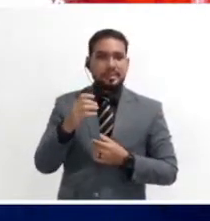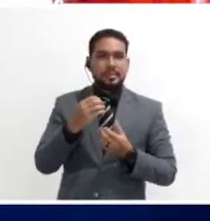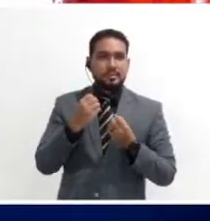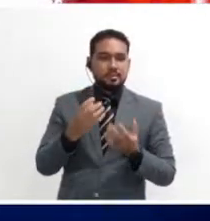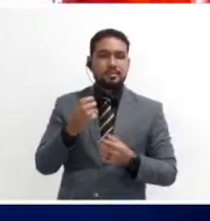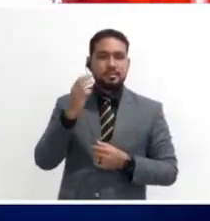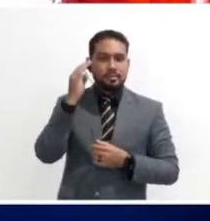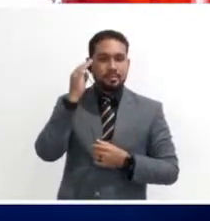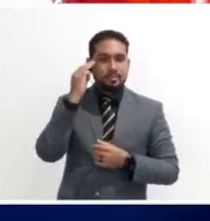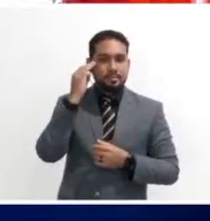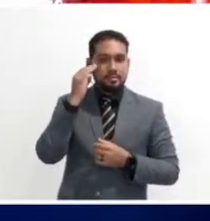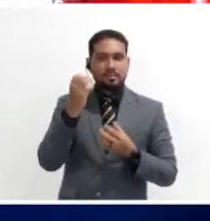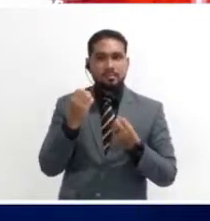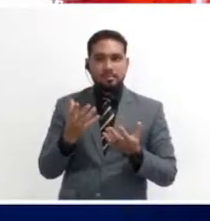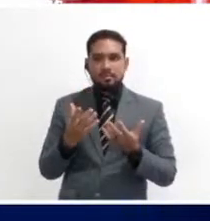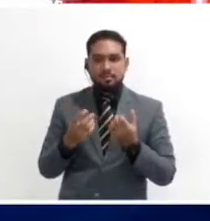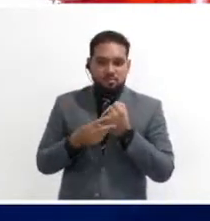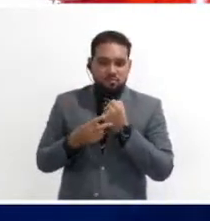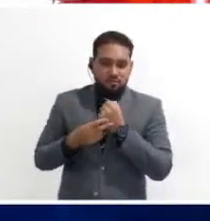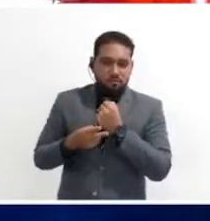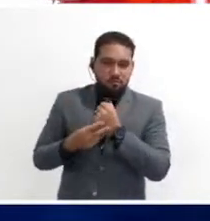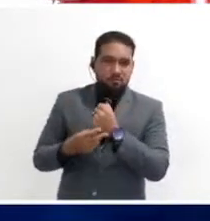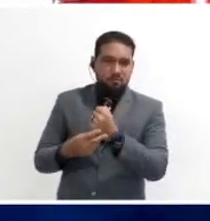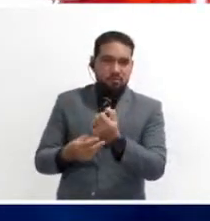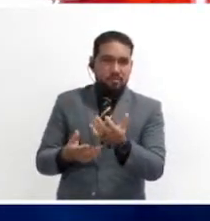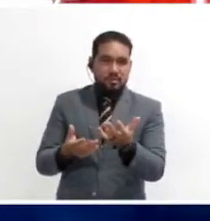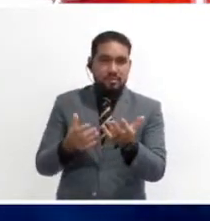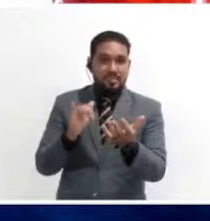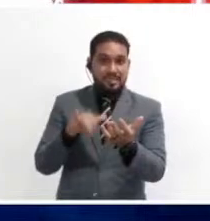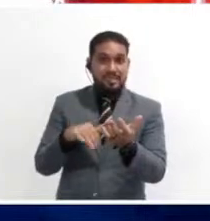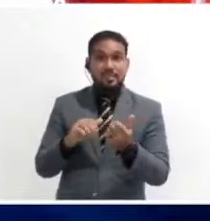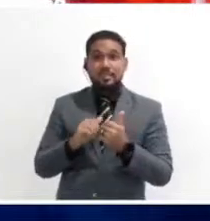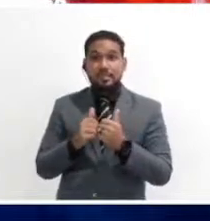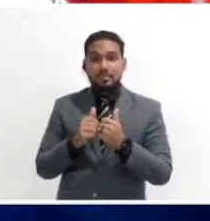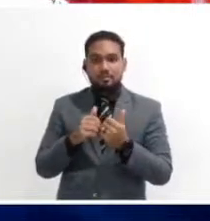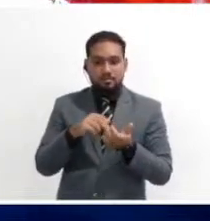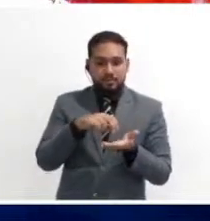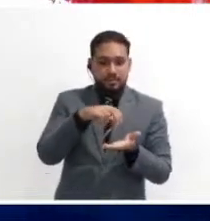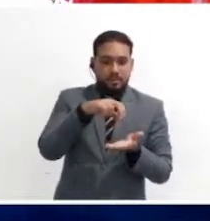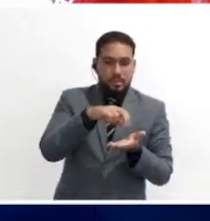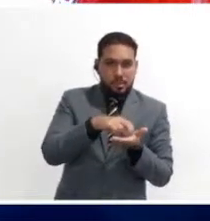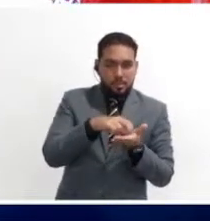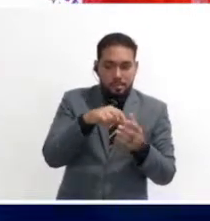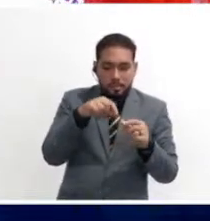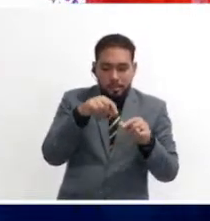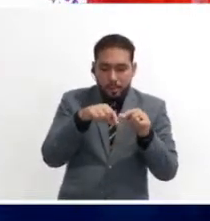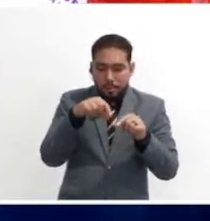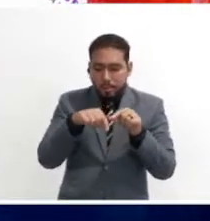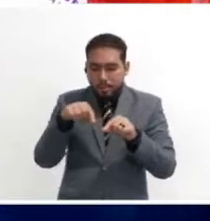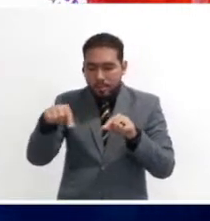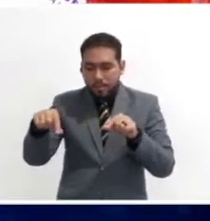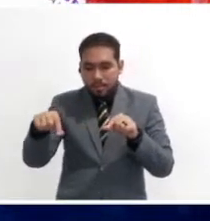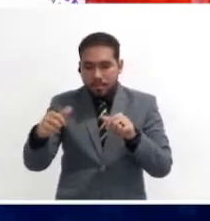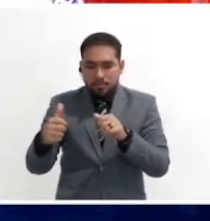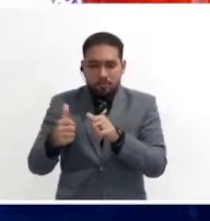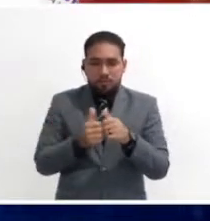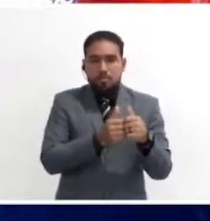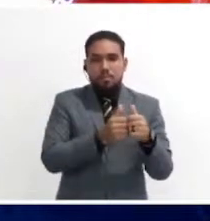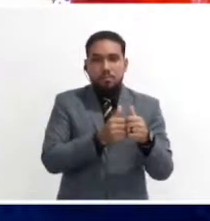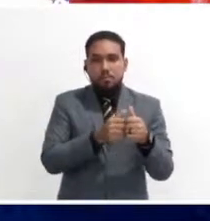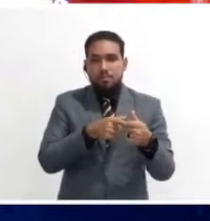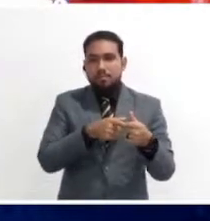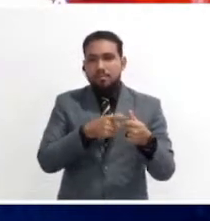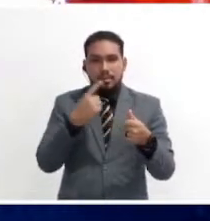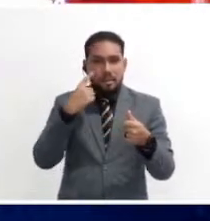to in the packaging world is that we try and put more and more chips in a package. So you can see on some of these examples, it